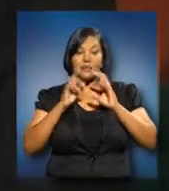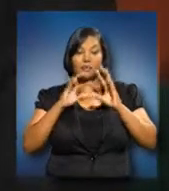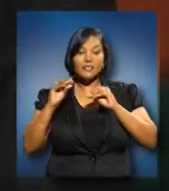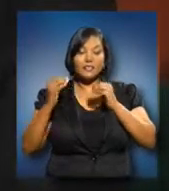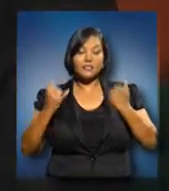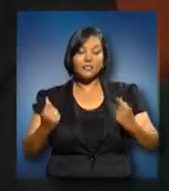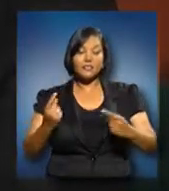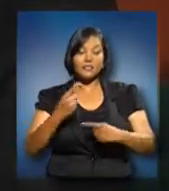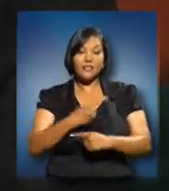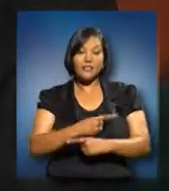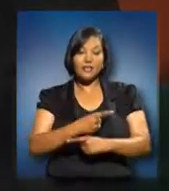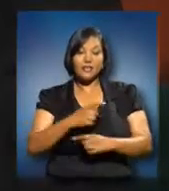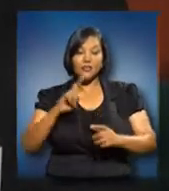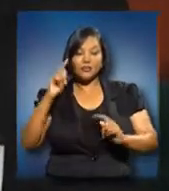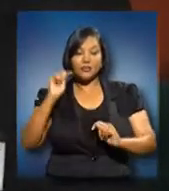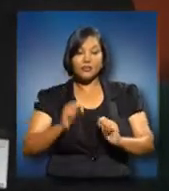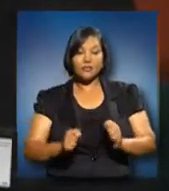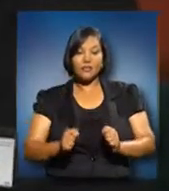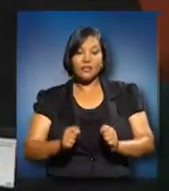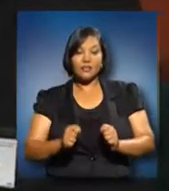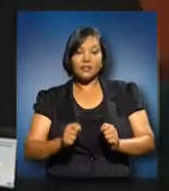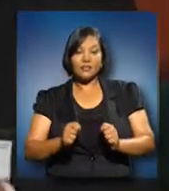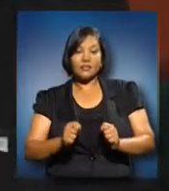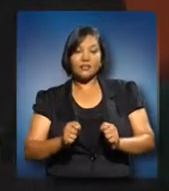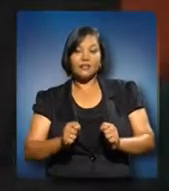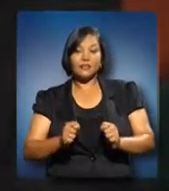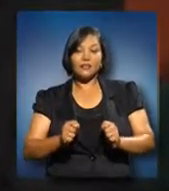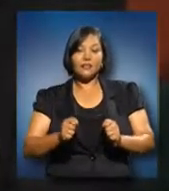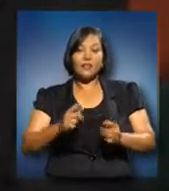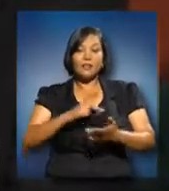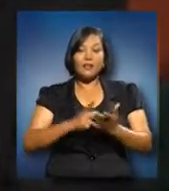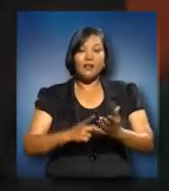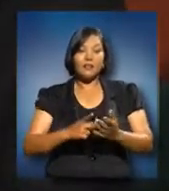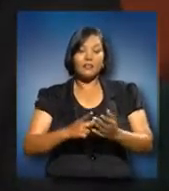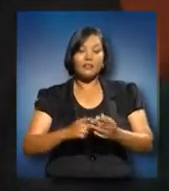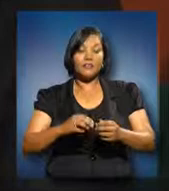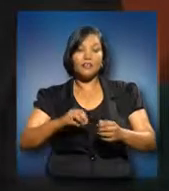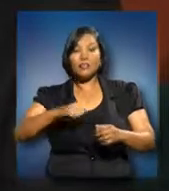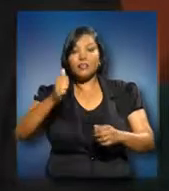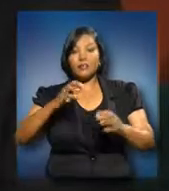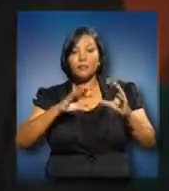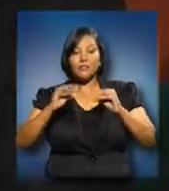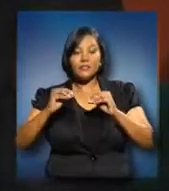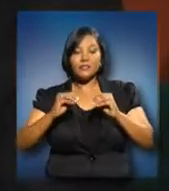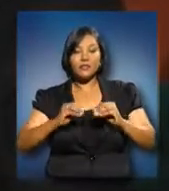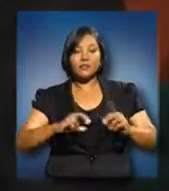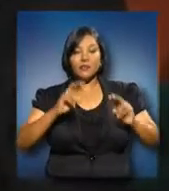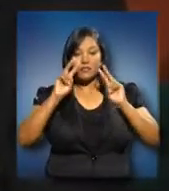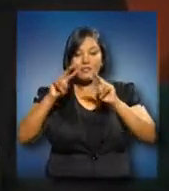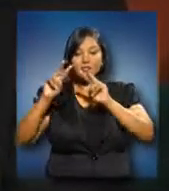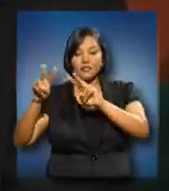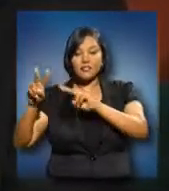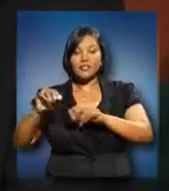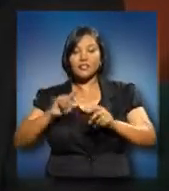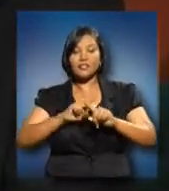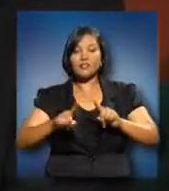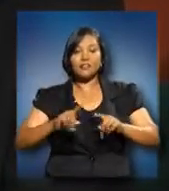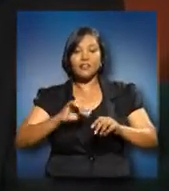doing to Trinidad is a part of a set of visits that we are going around the region.